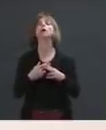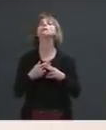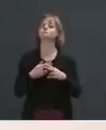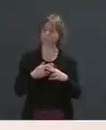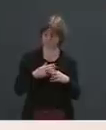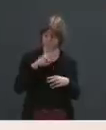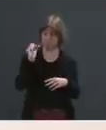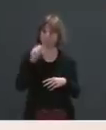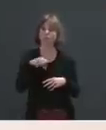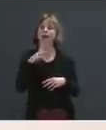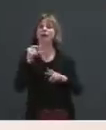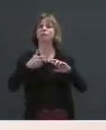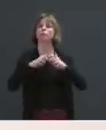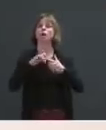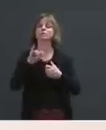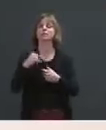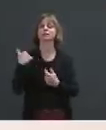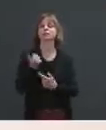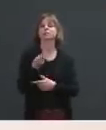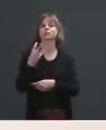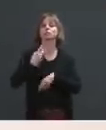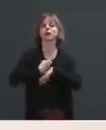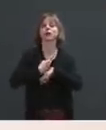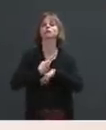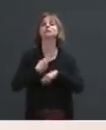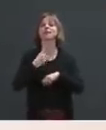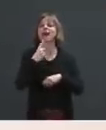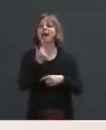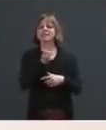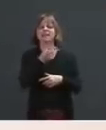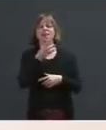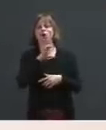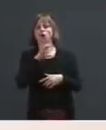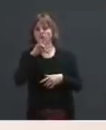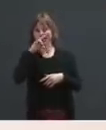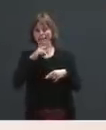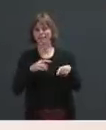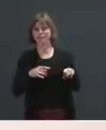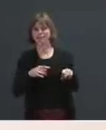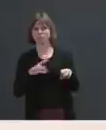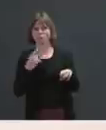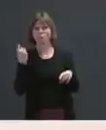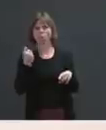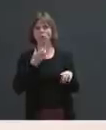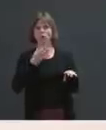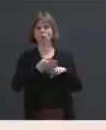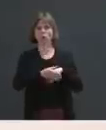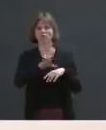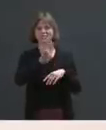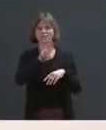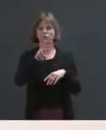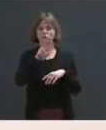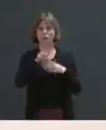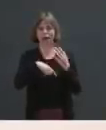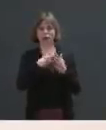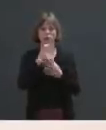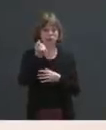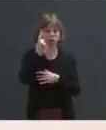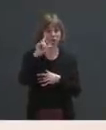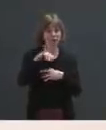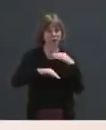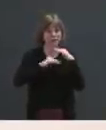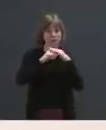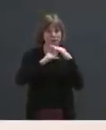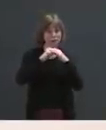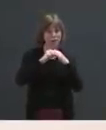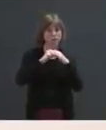be that just in the last couple days they had hundreds of kids that they were holding for over 72 hours, which is the legal limit